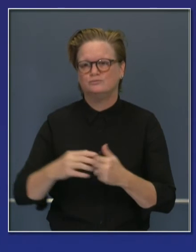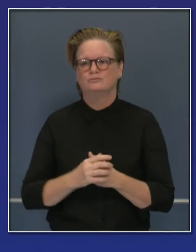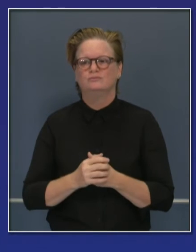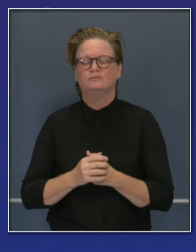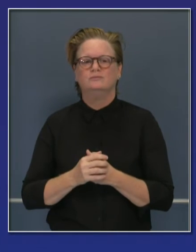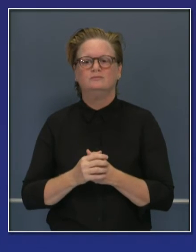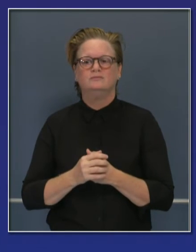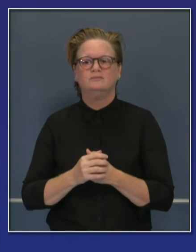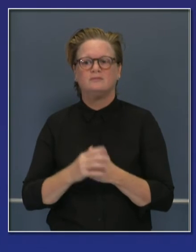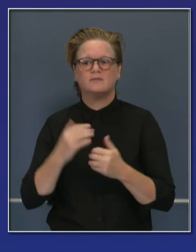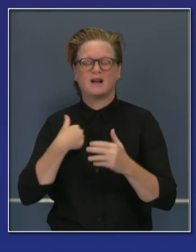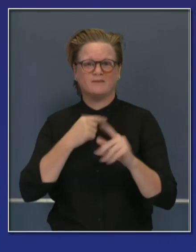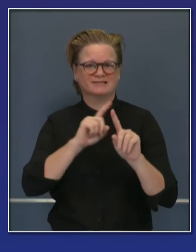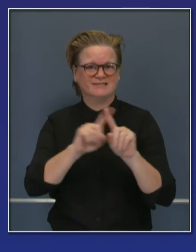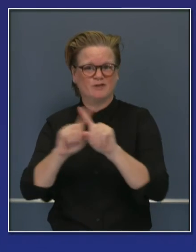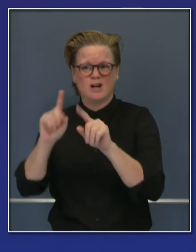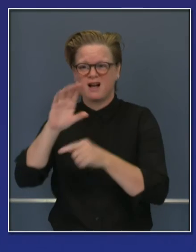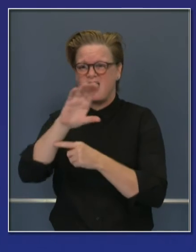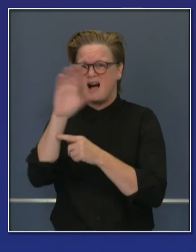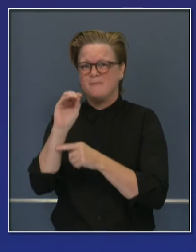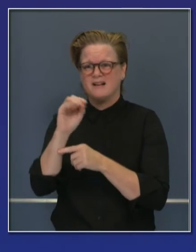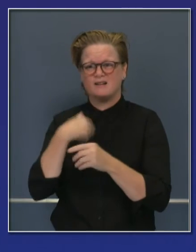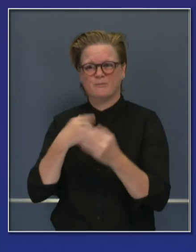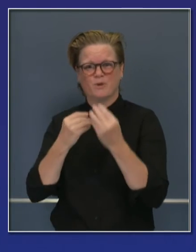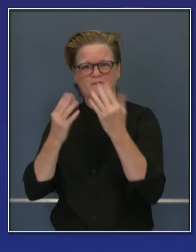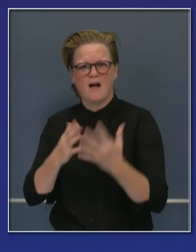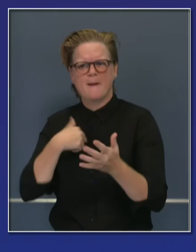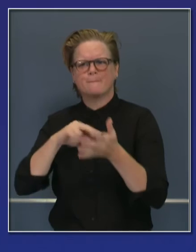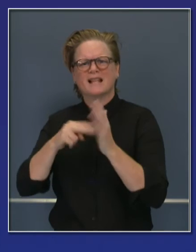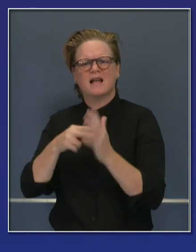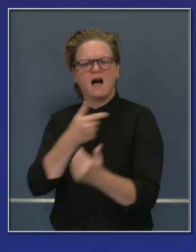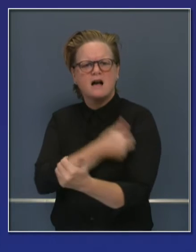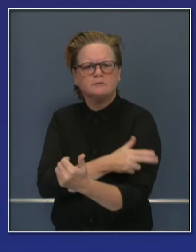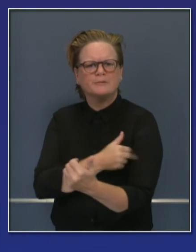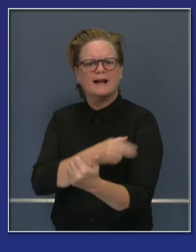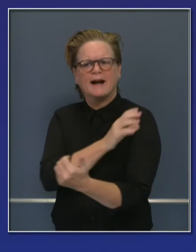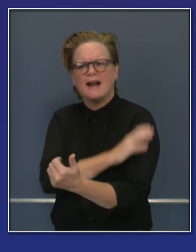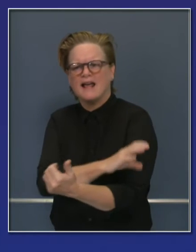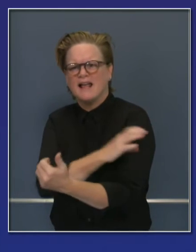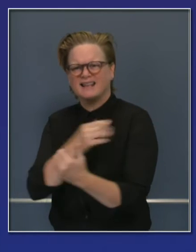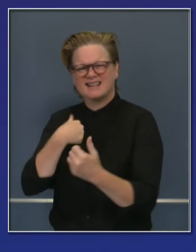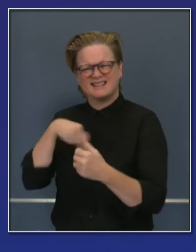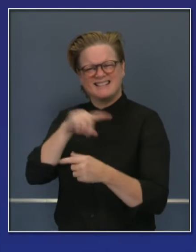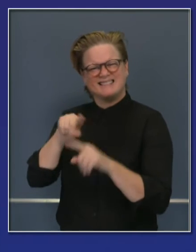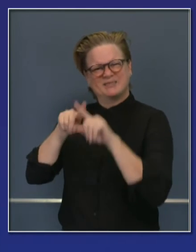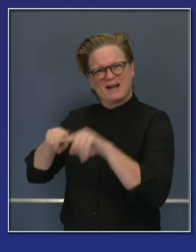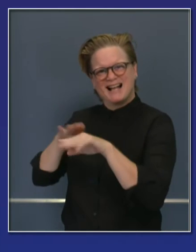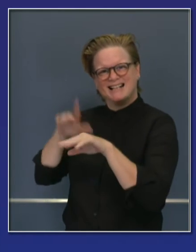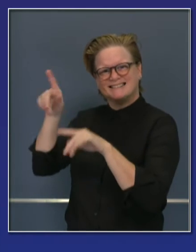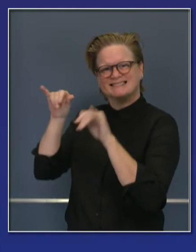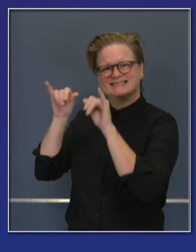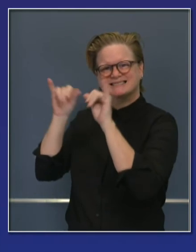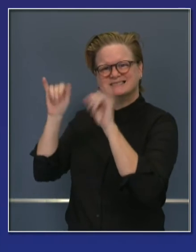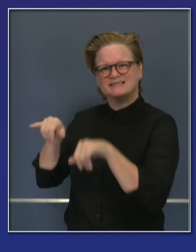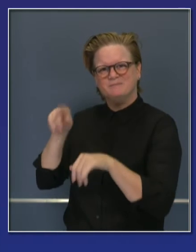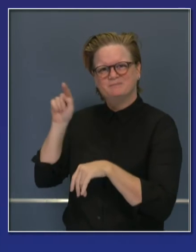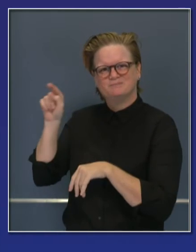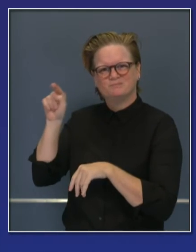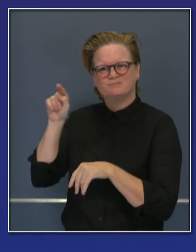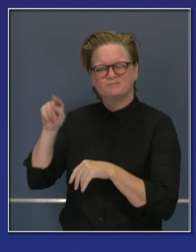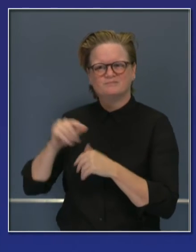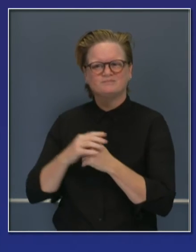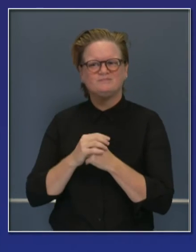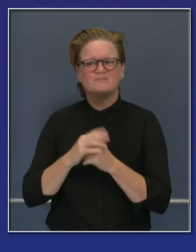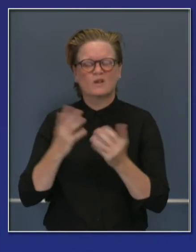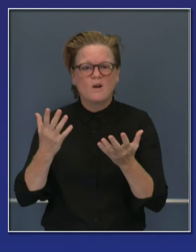and that's the clinics and the hospitals, et cetera, the distribution that eventually will be out into many of the pharmacies in the